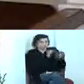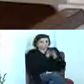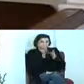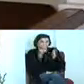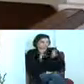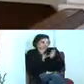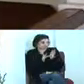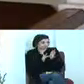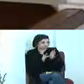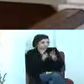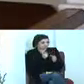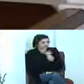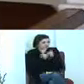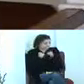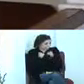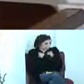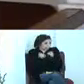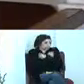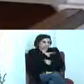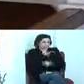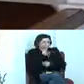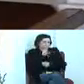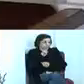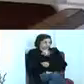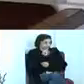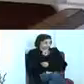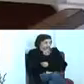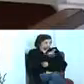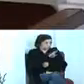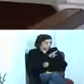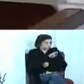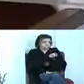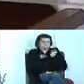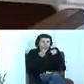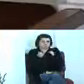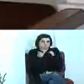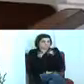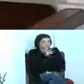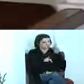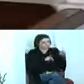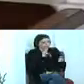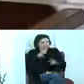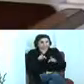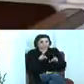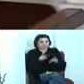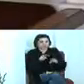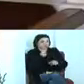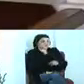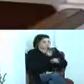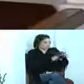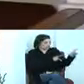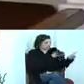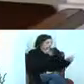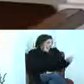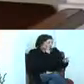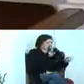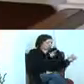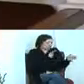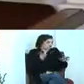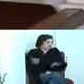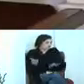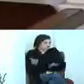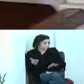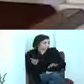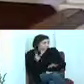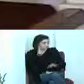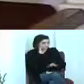Peter. We know Jesus loved the people. Because he told them he was going to die for them, but he's going to get up in